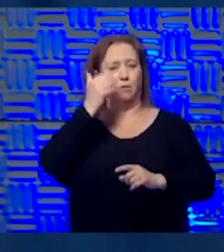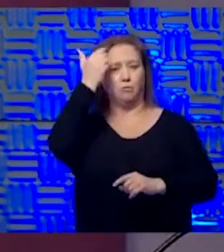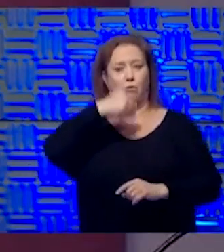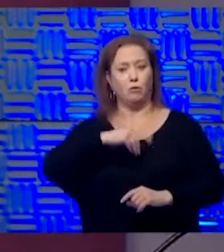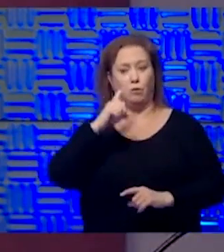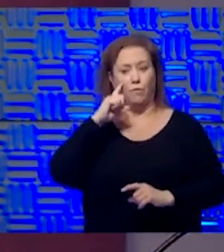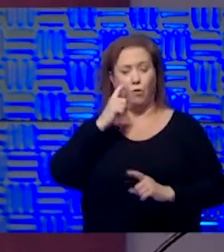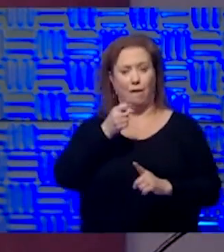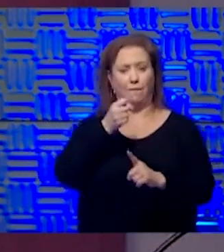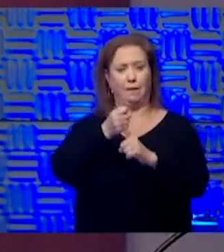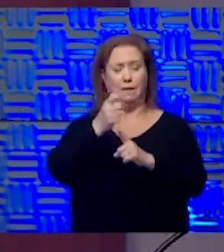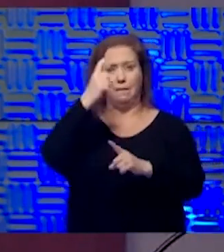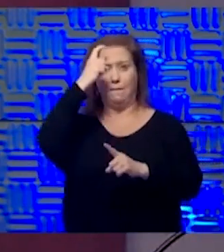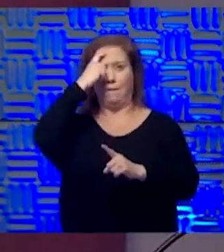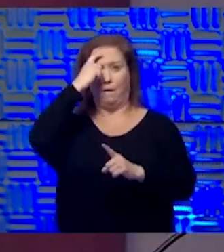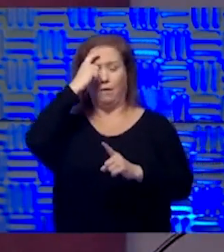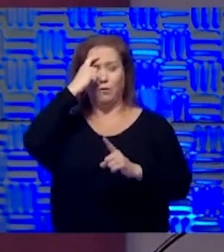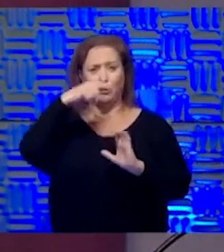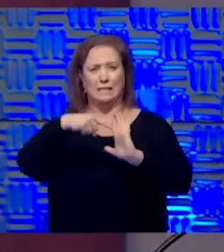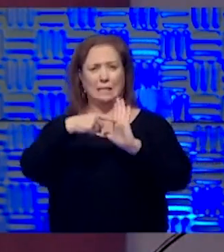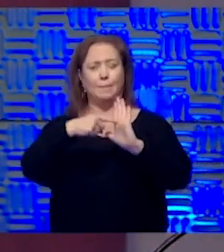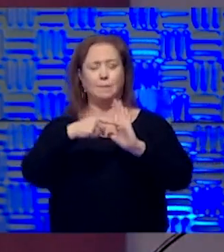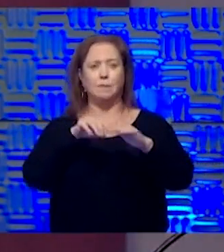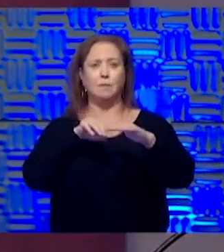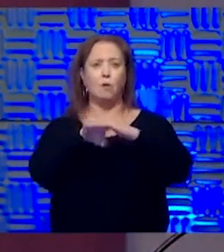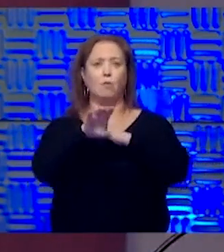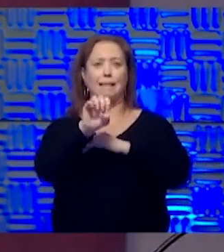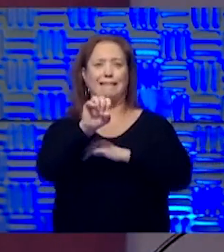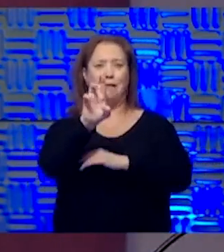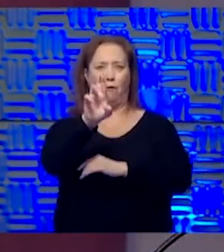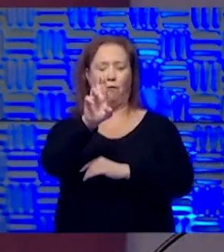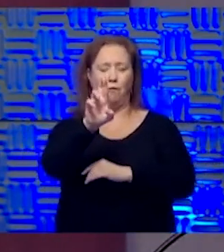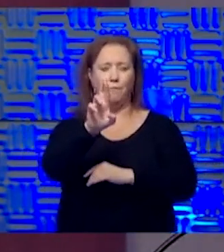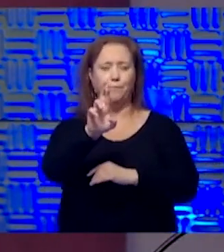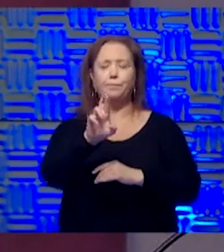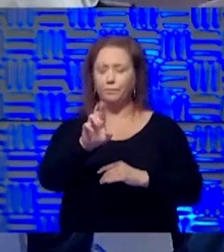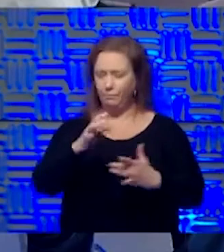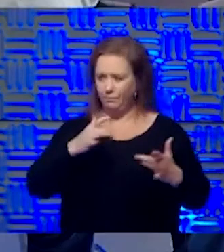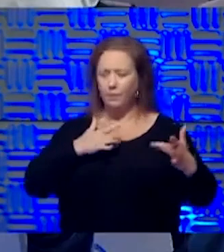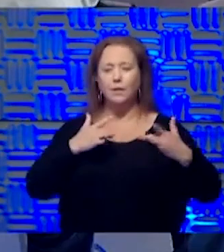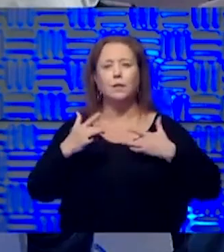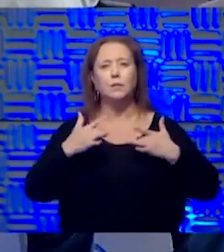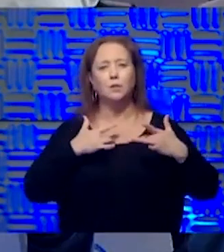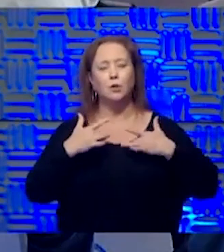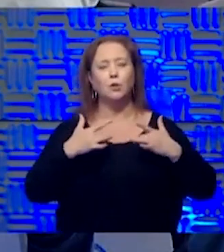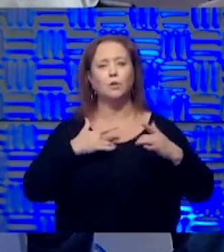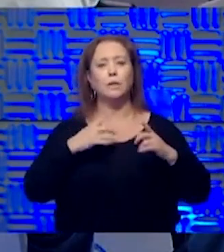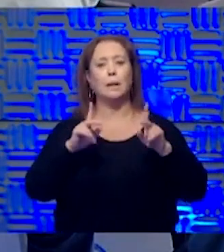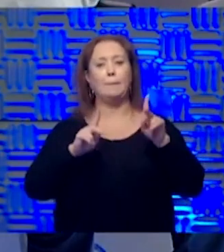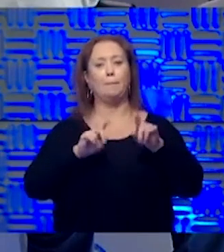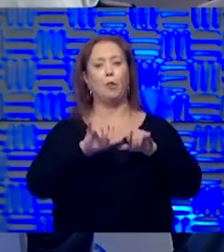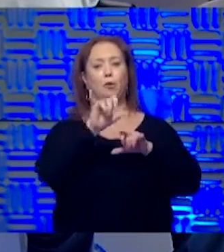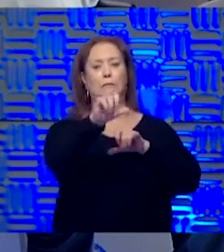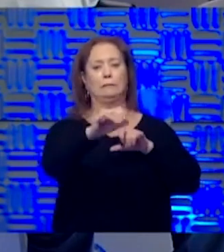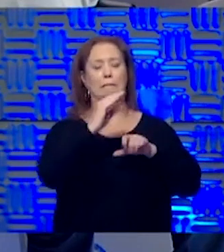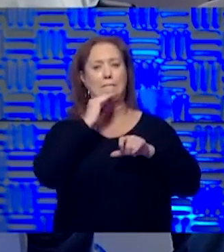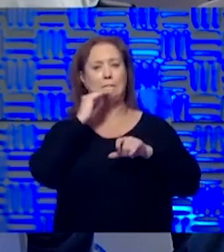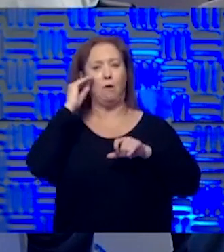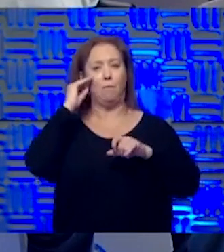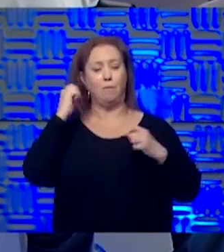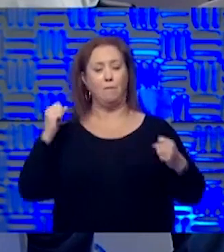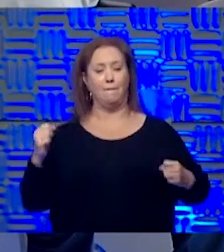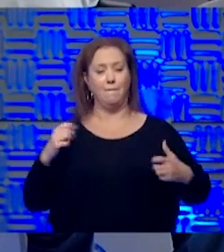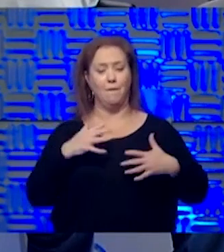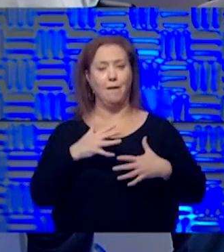of neurological symptoms, you need to go to the emergency room. And it's a concern because we know that people do stay home right now because they're